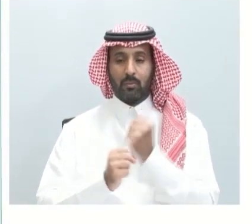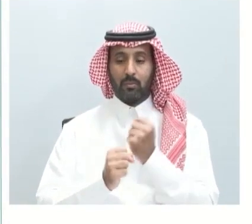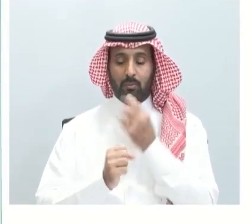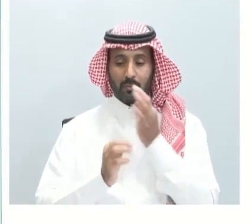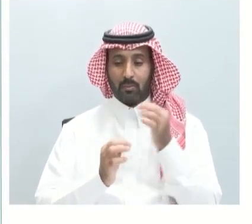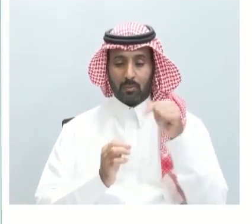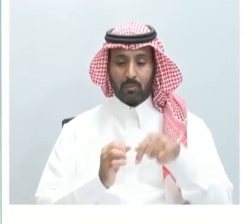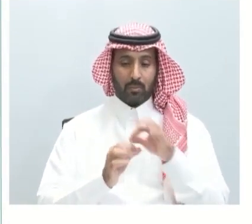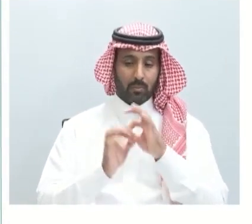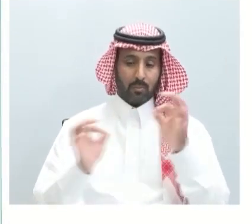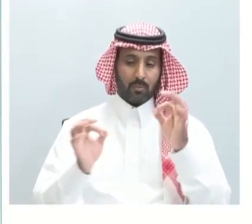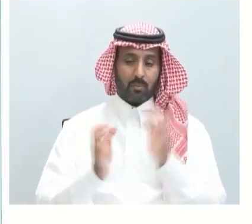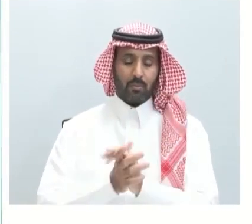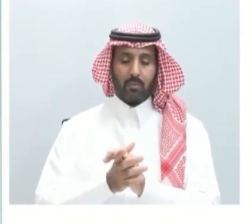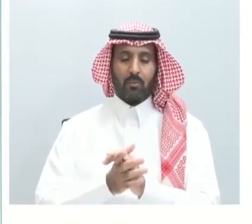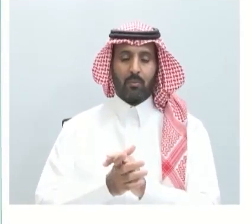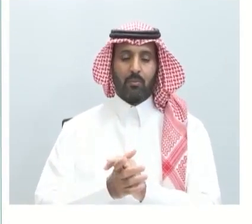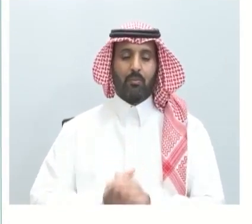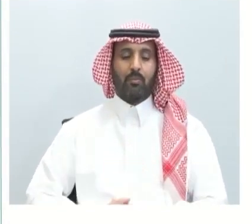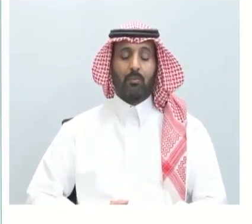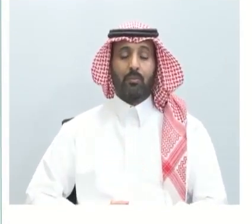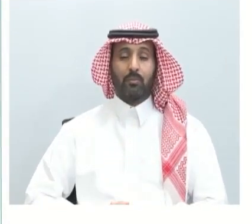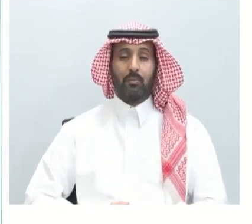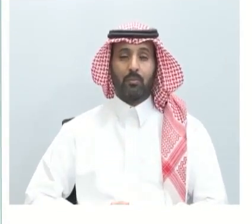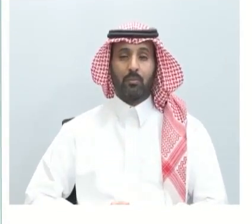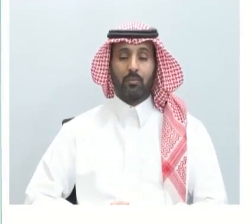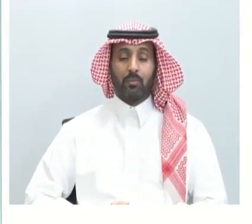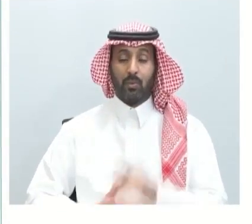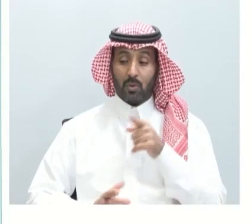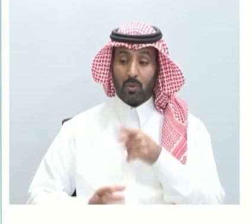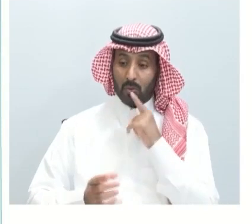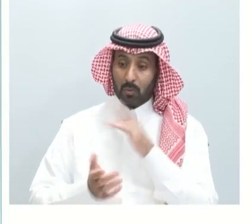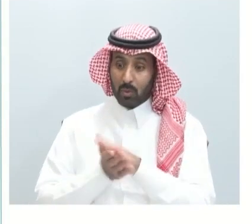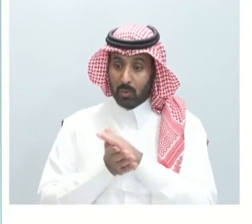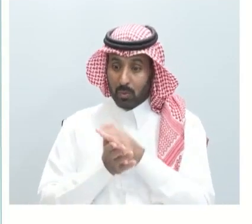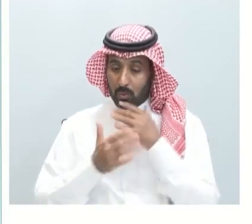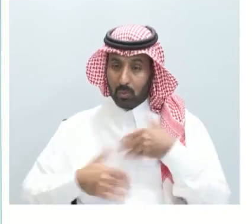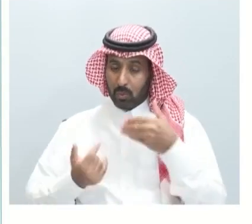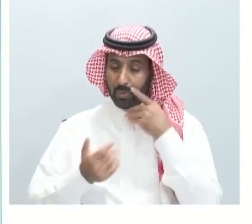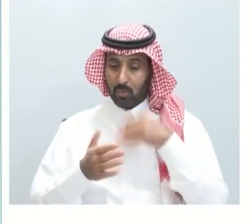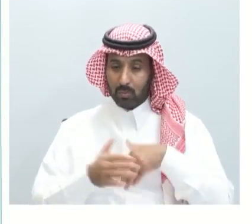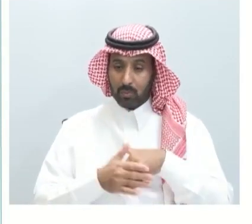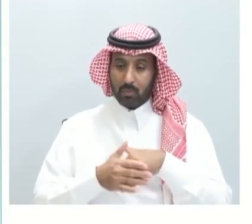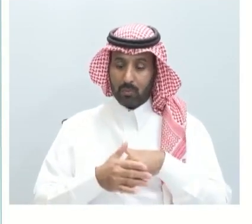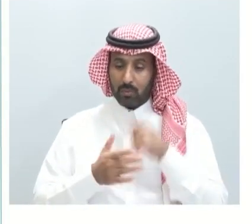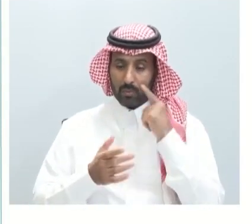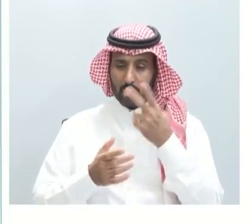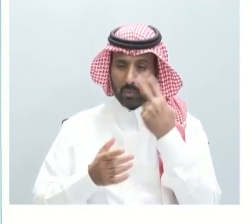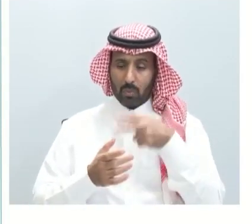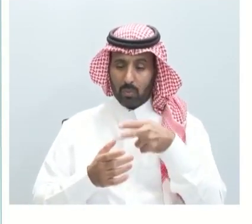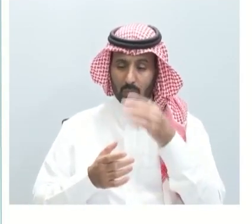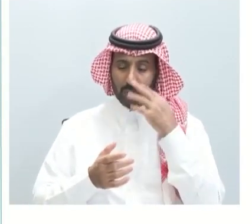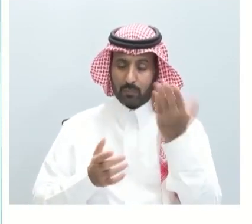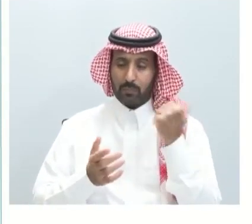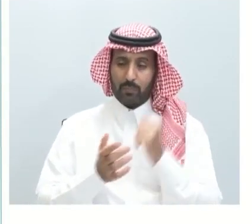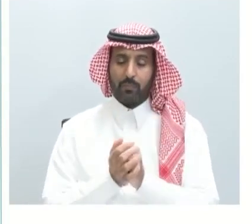the superlative. For example, this is the most exciting sporting event I have been to in a long time. Or